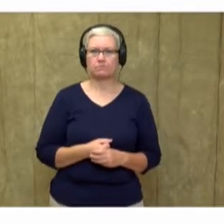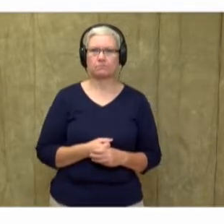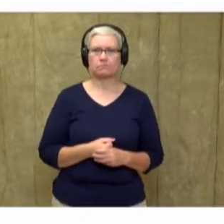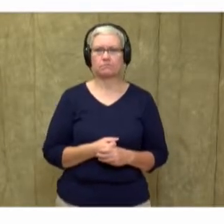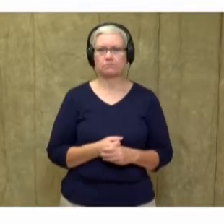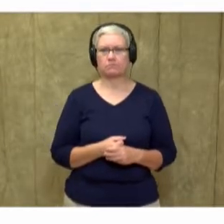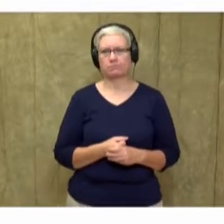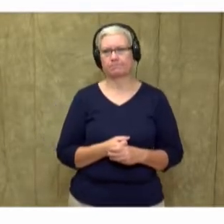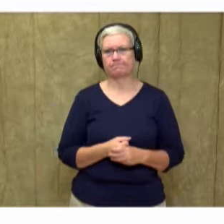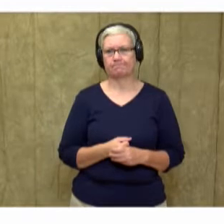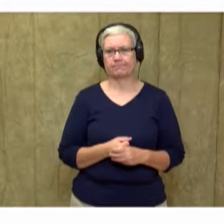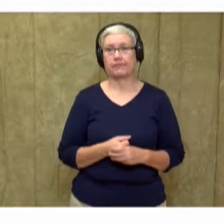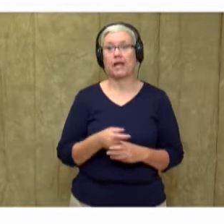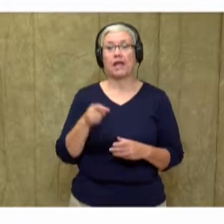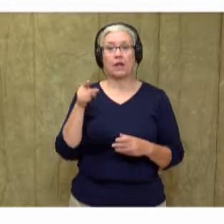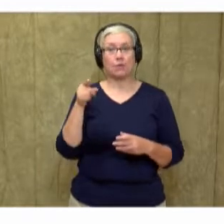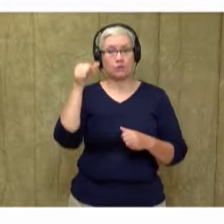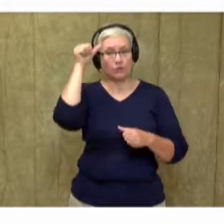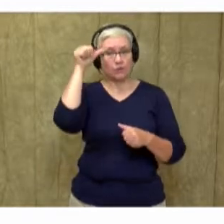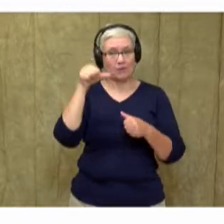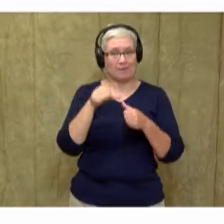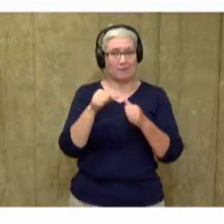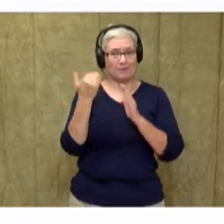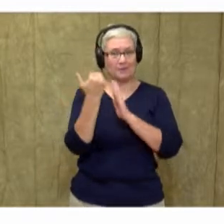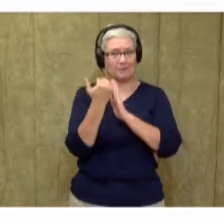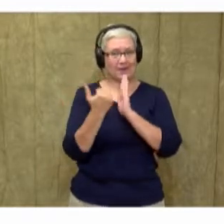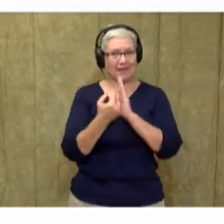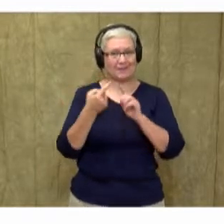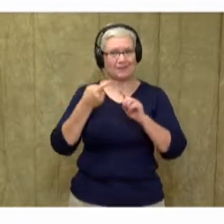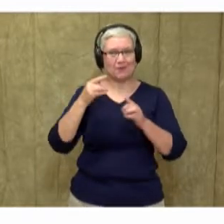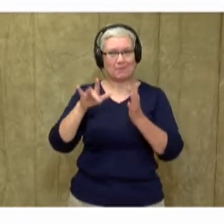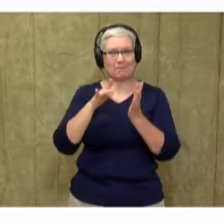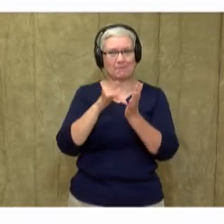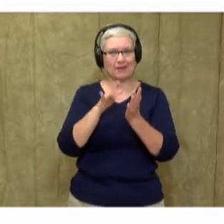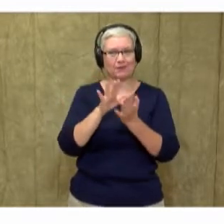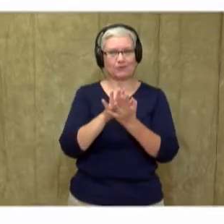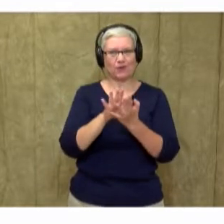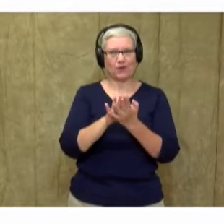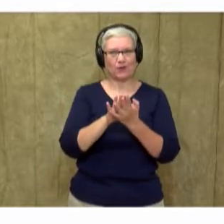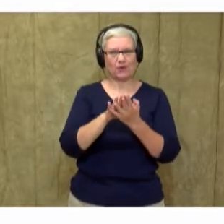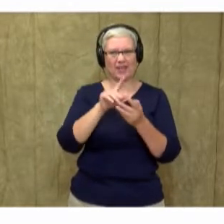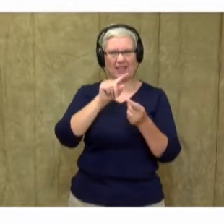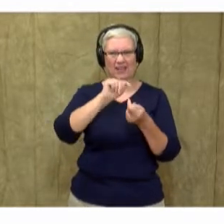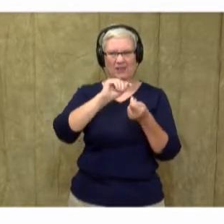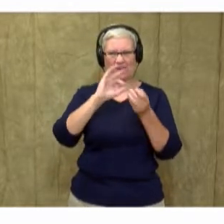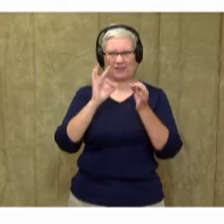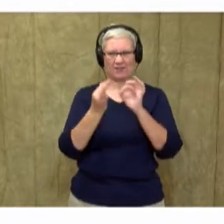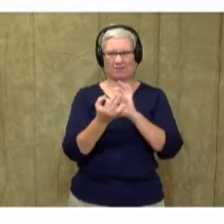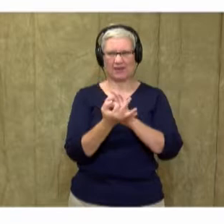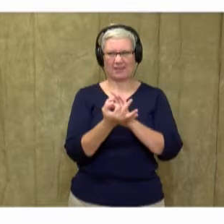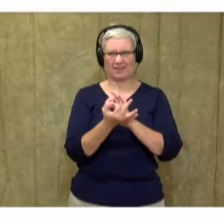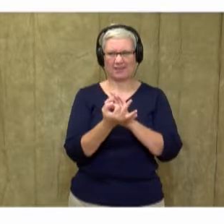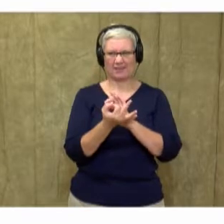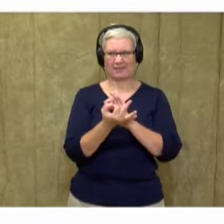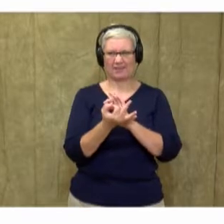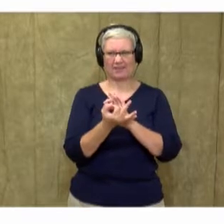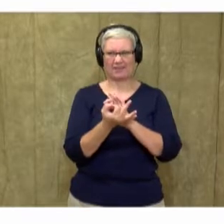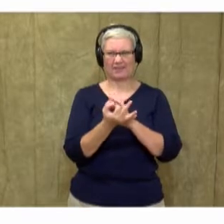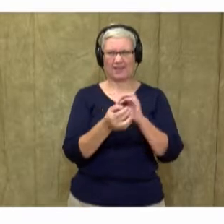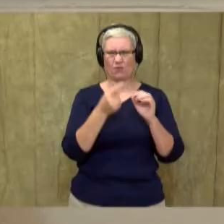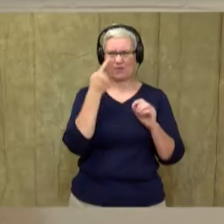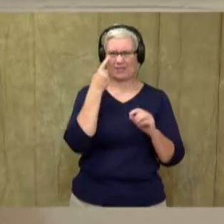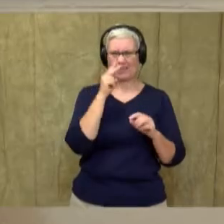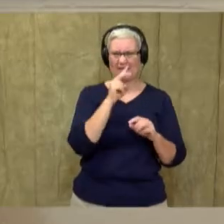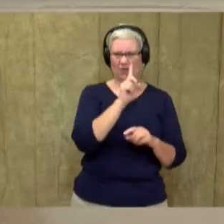want you to recall some lessons from middle school and think about transformations. If we're looking at the frog in image